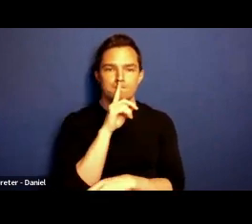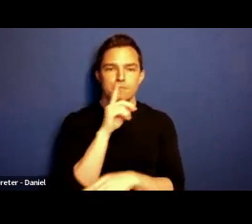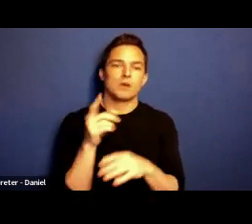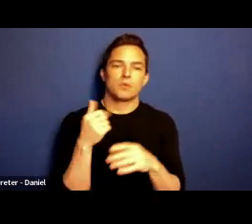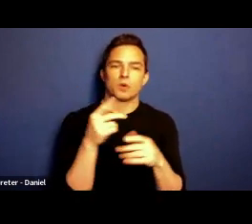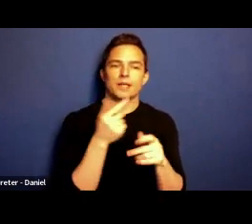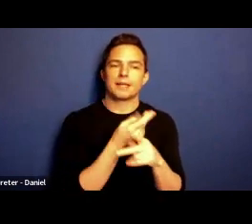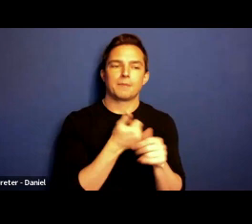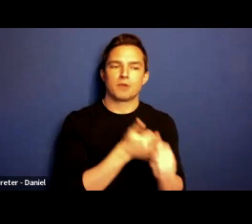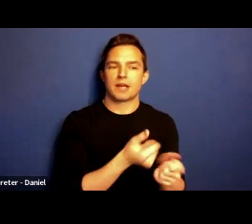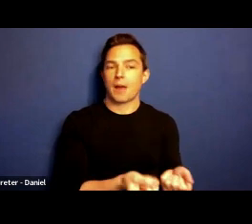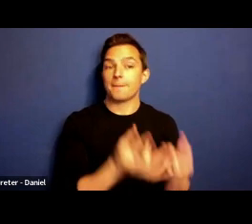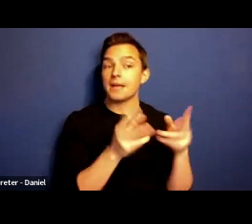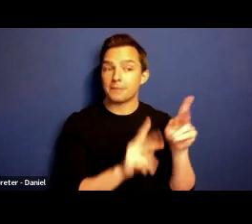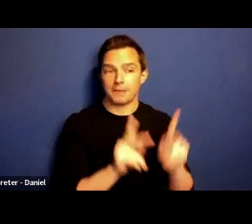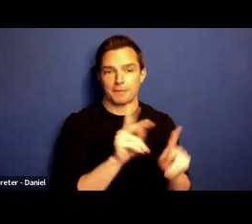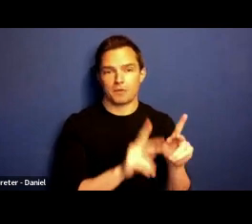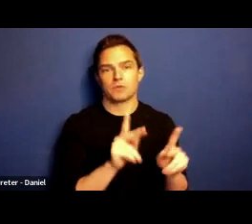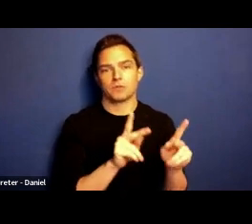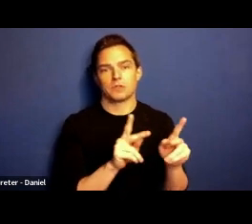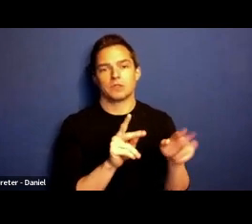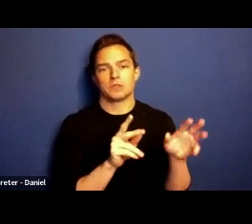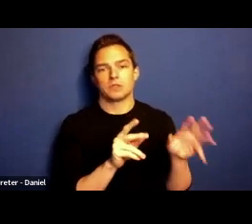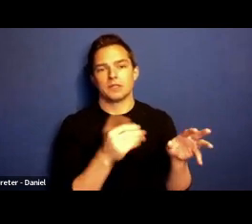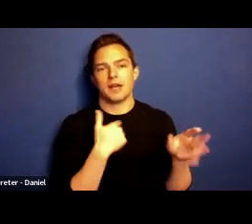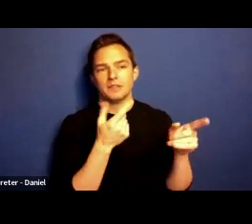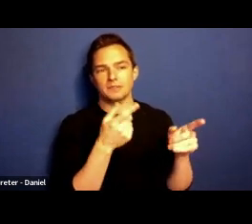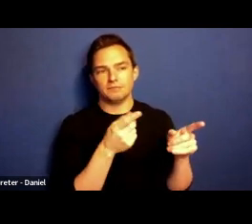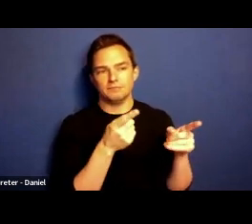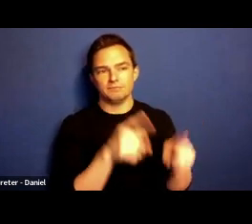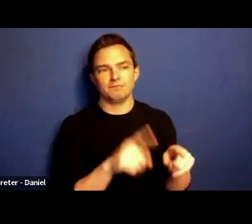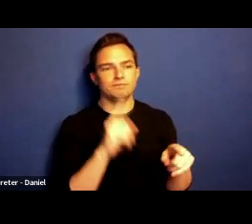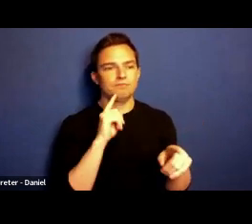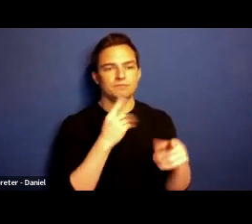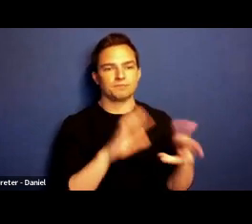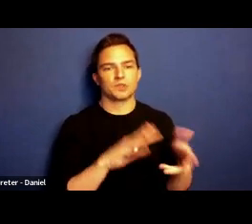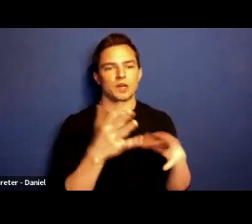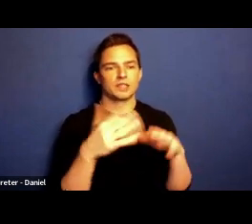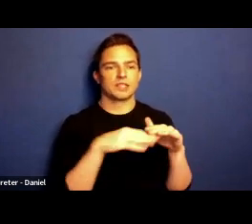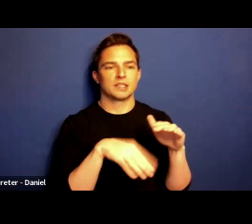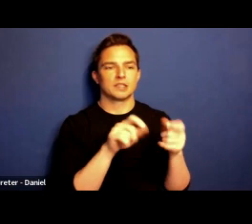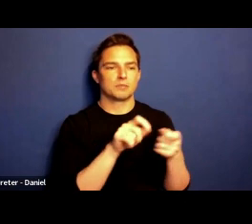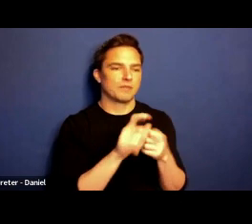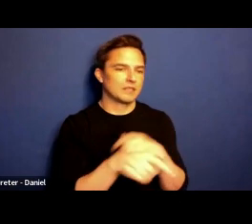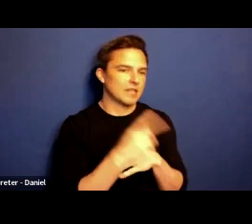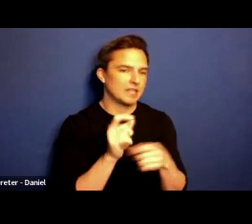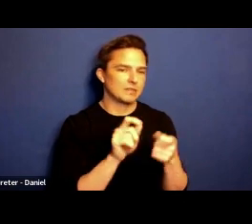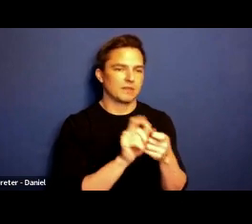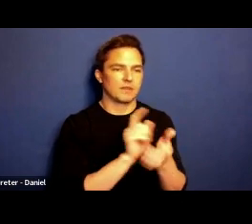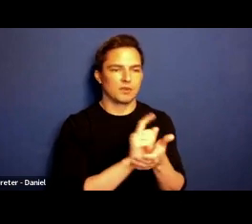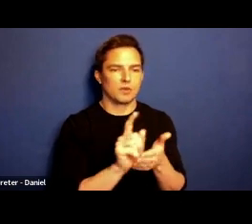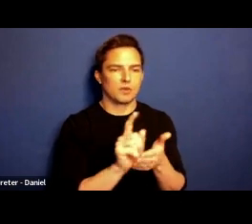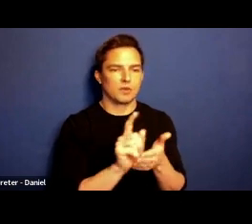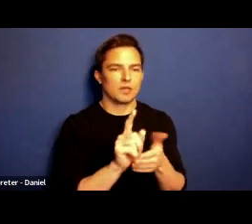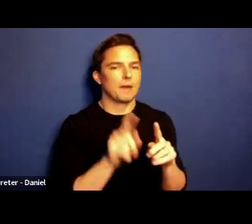many individuals have an incident acute crisis in a given day, in a given week, but we don't model where they